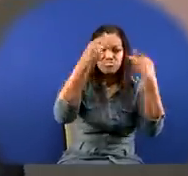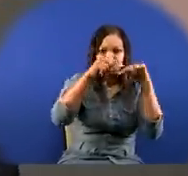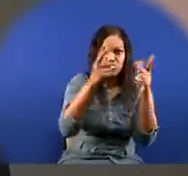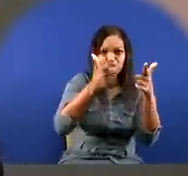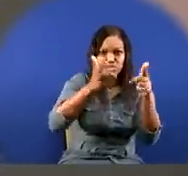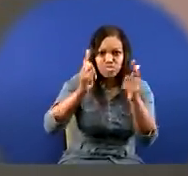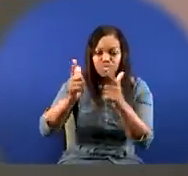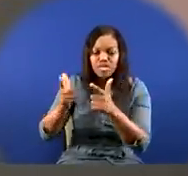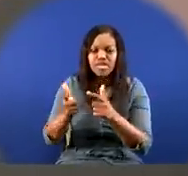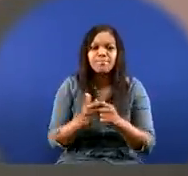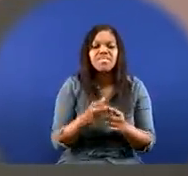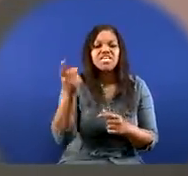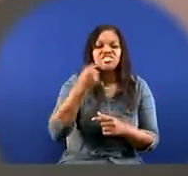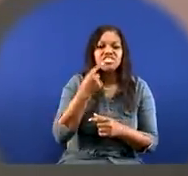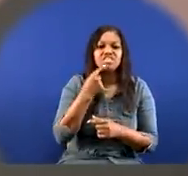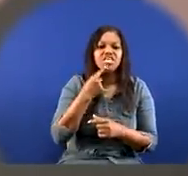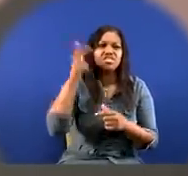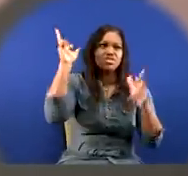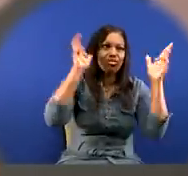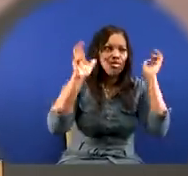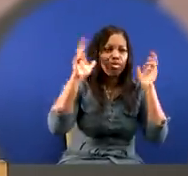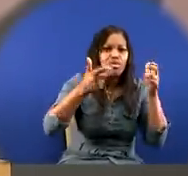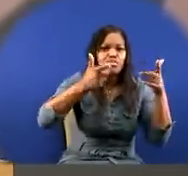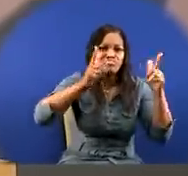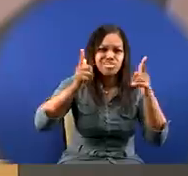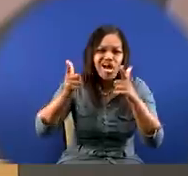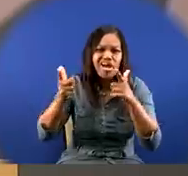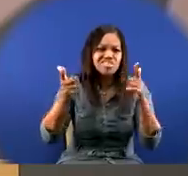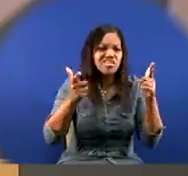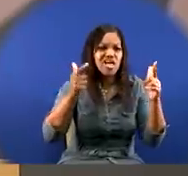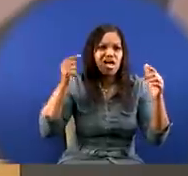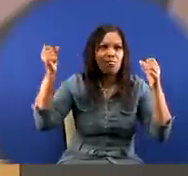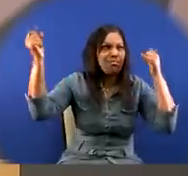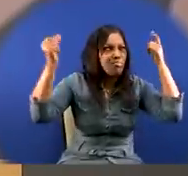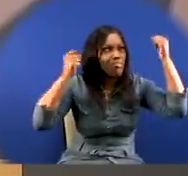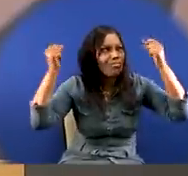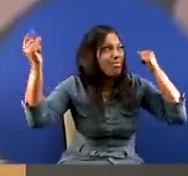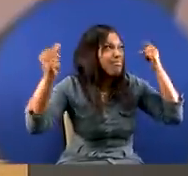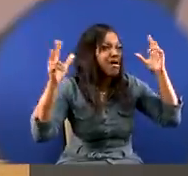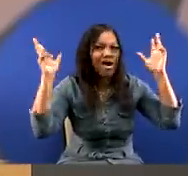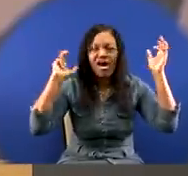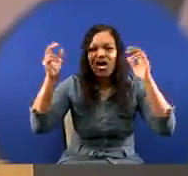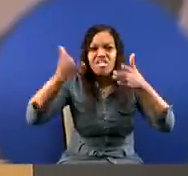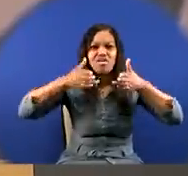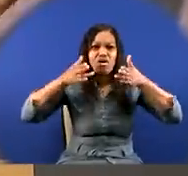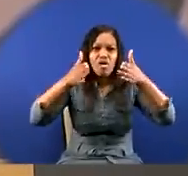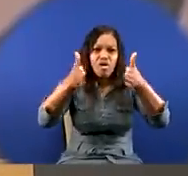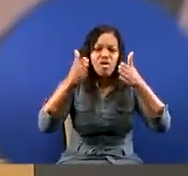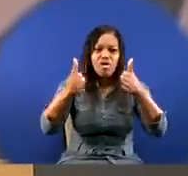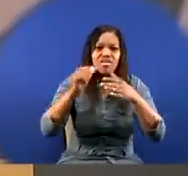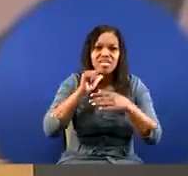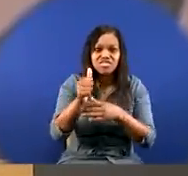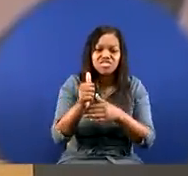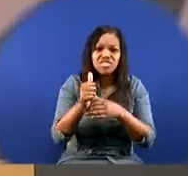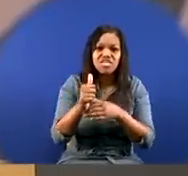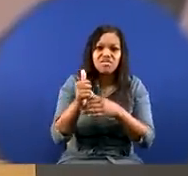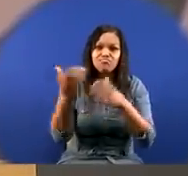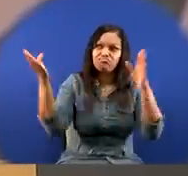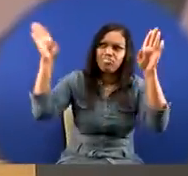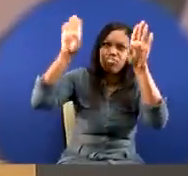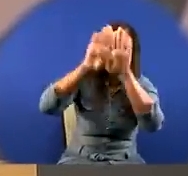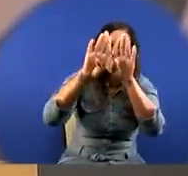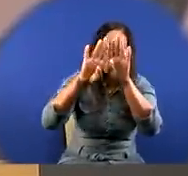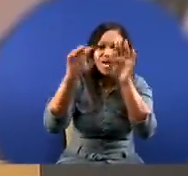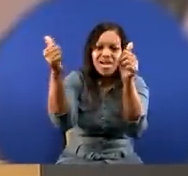started. She says she heard shots all over the hall, and she closed the door and